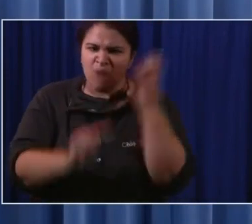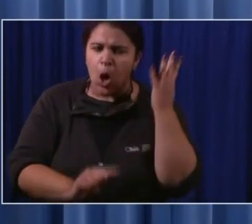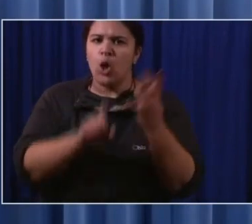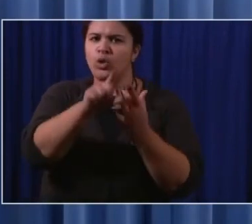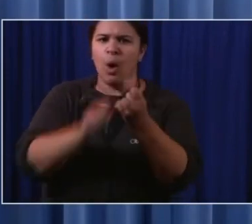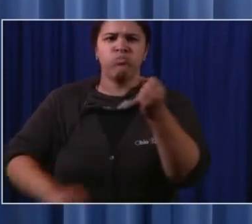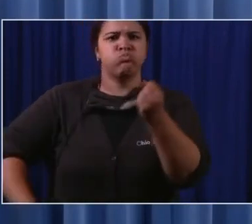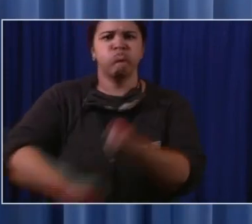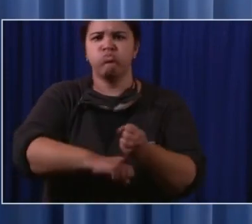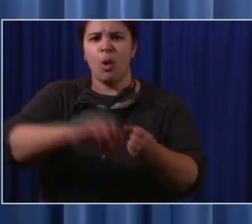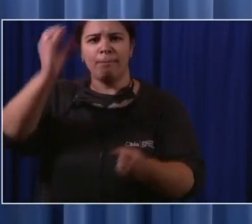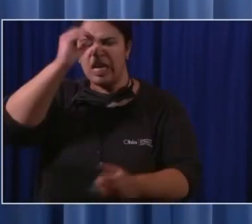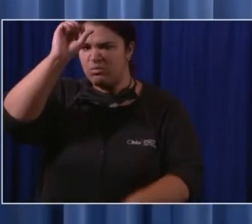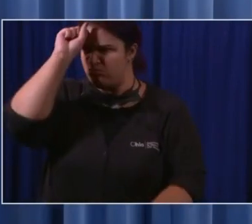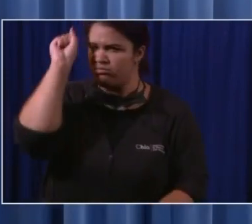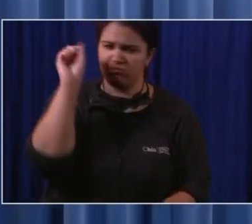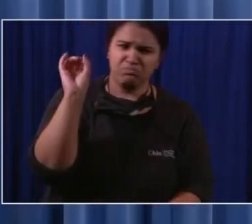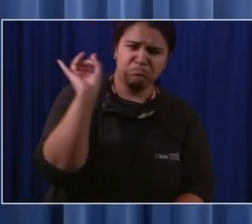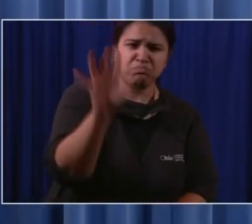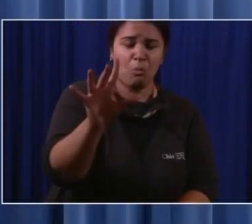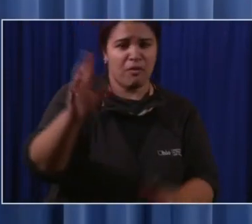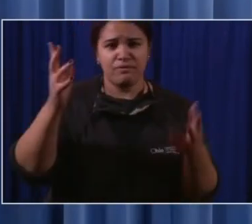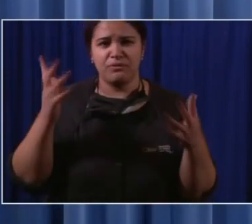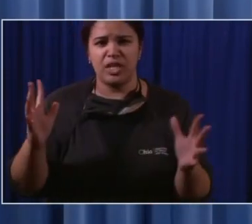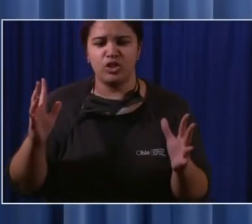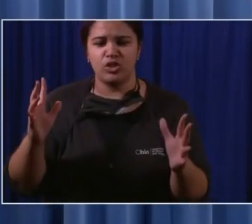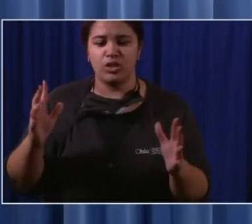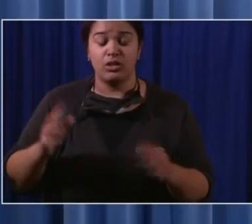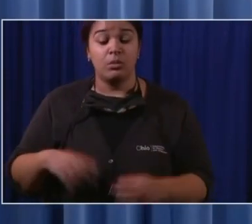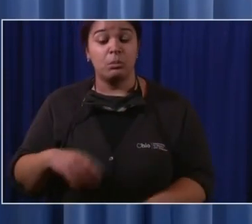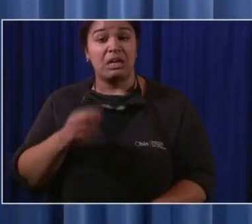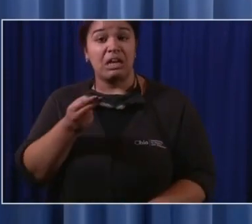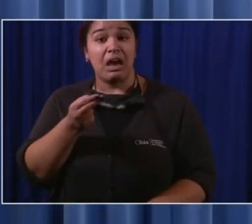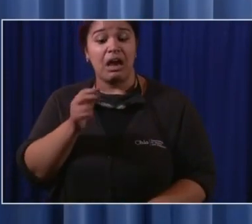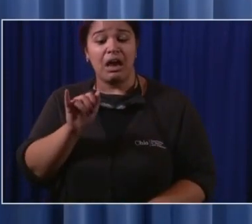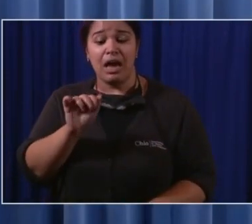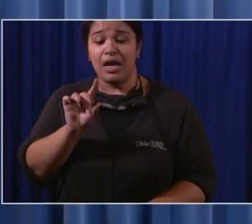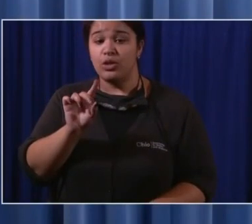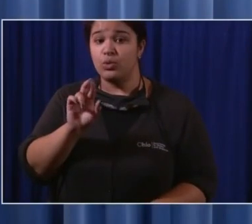FDA. So what's left to examine on that?